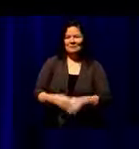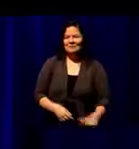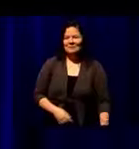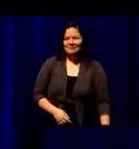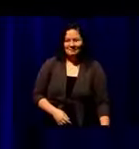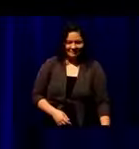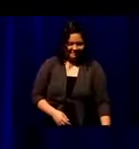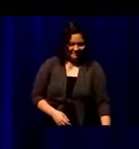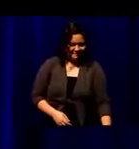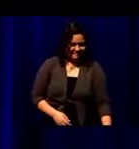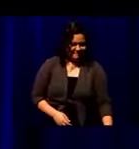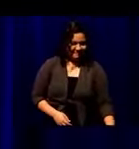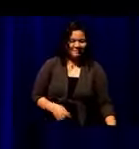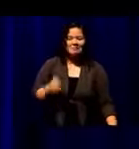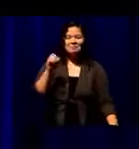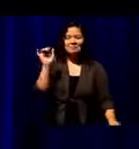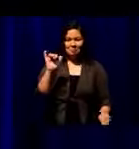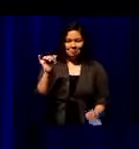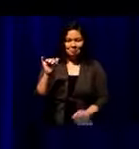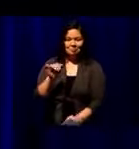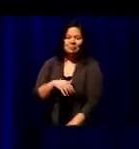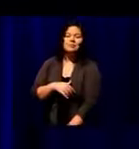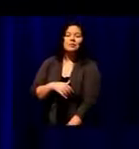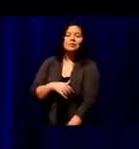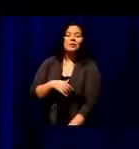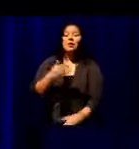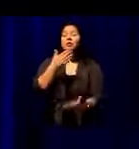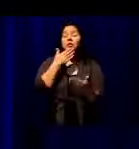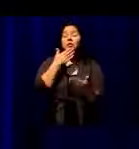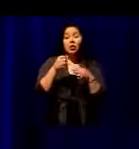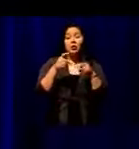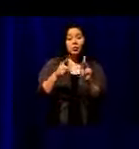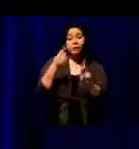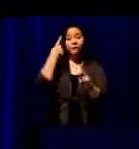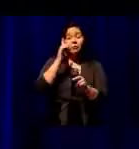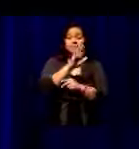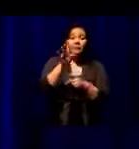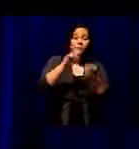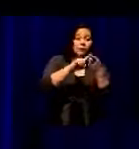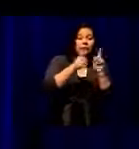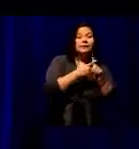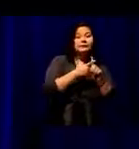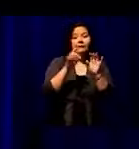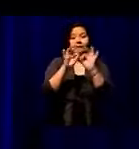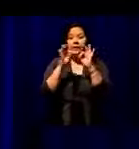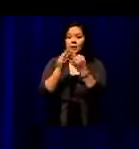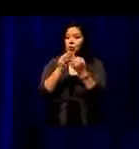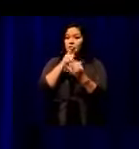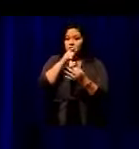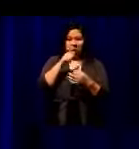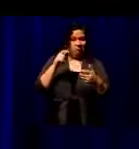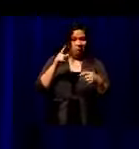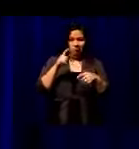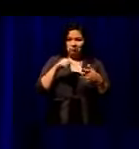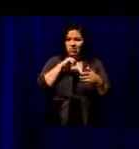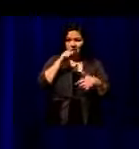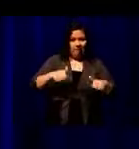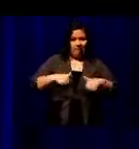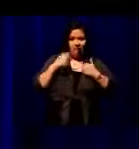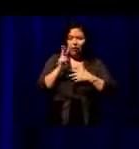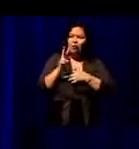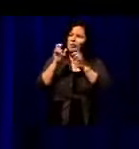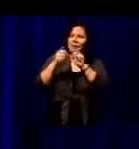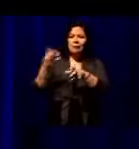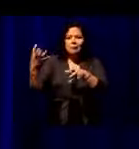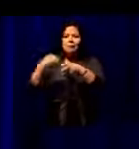Also, this is an opportunity for your friends and family outside of Vancouver to become subscribers and enjoy the Cultch